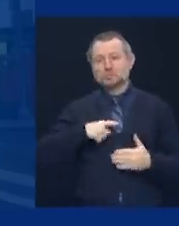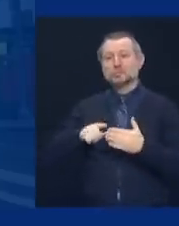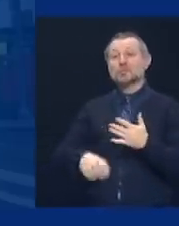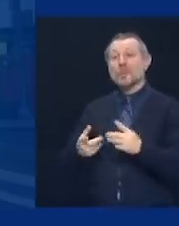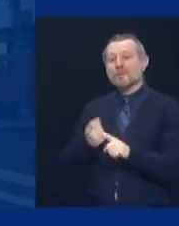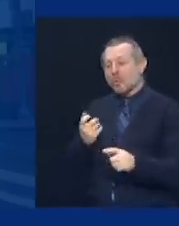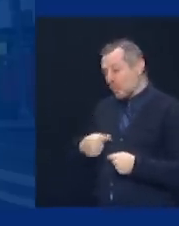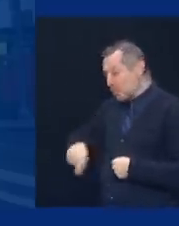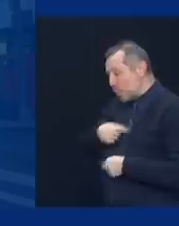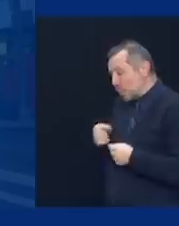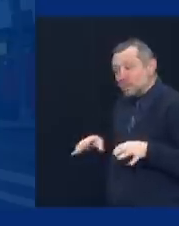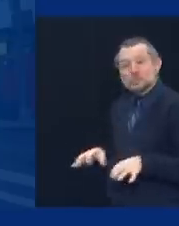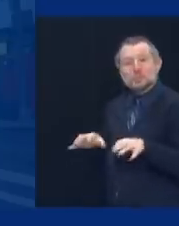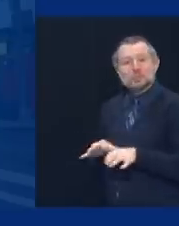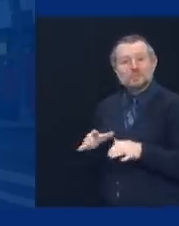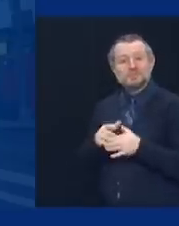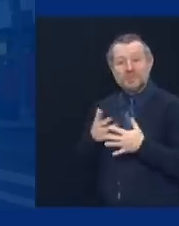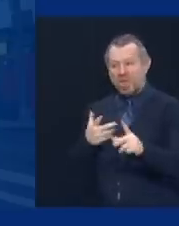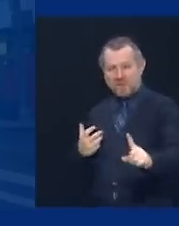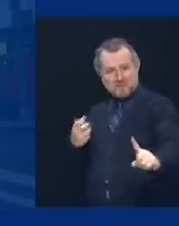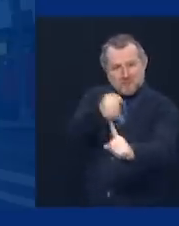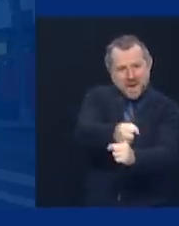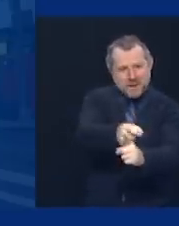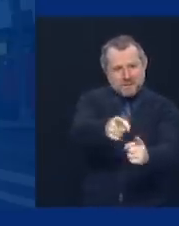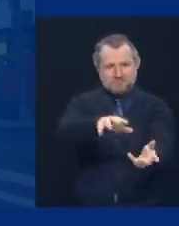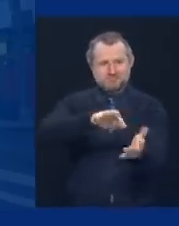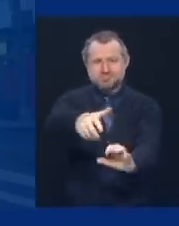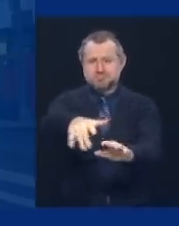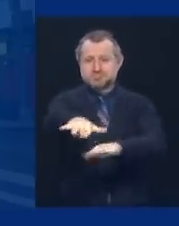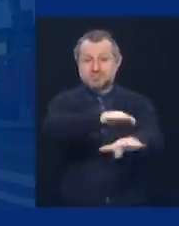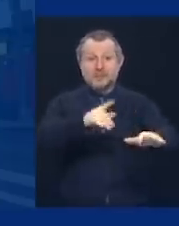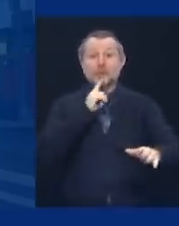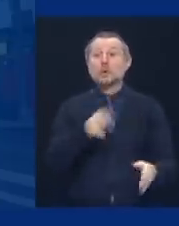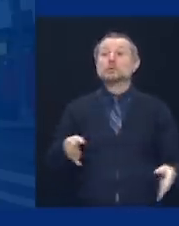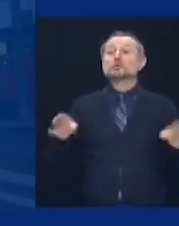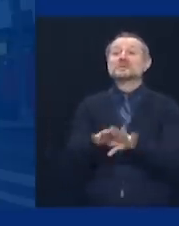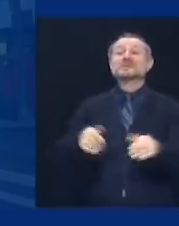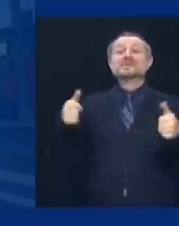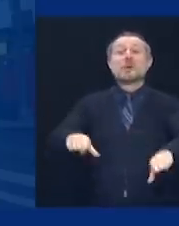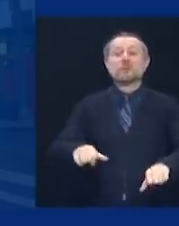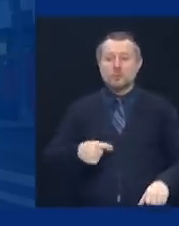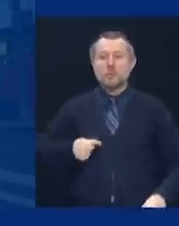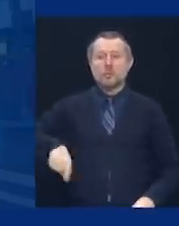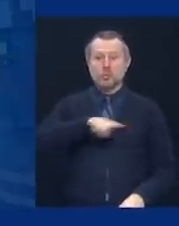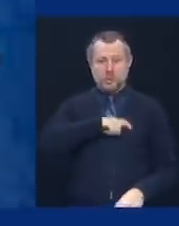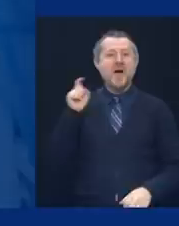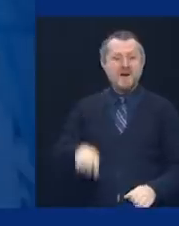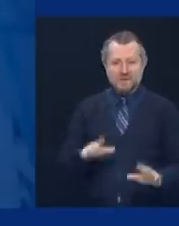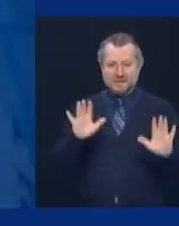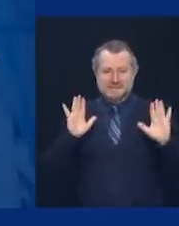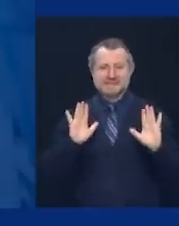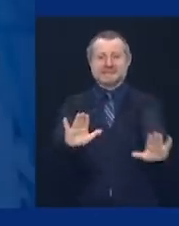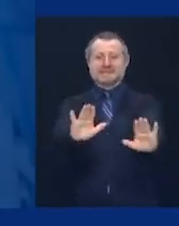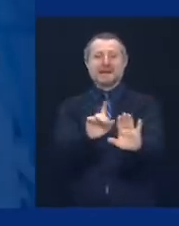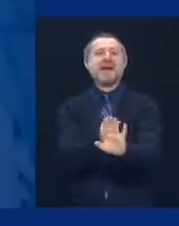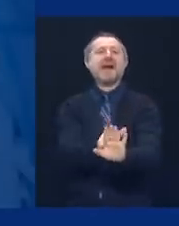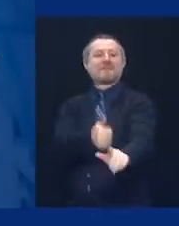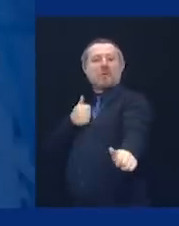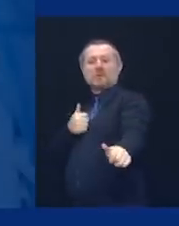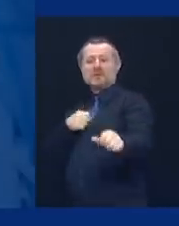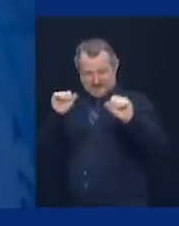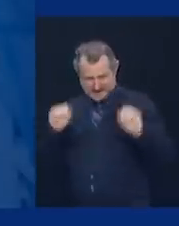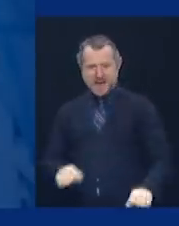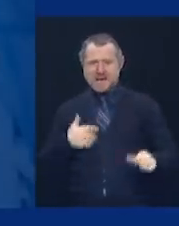our control, and a shutdown is totally avoidable. Totally.